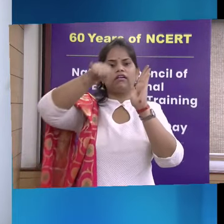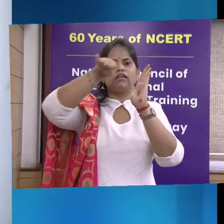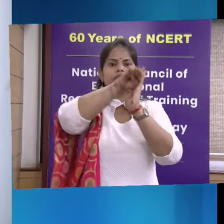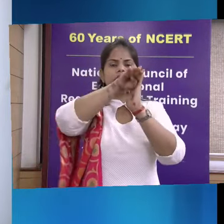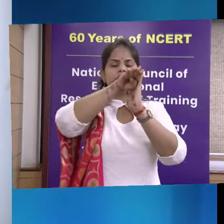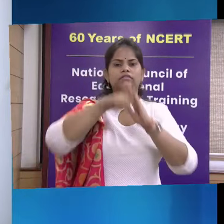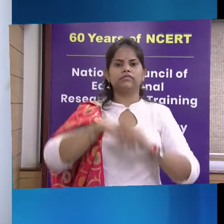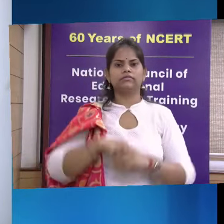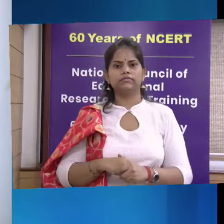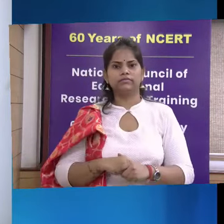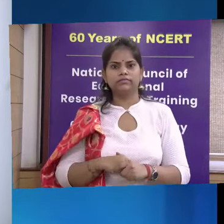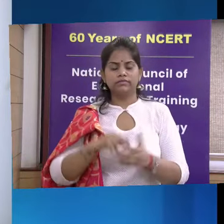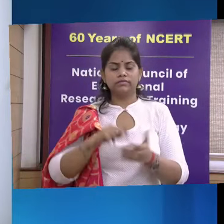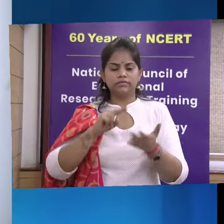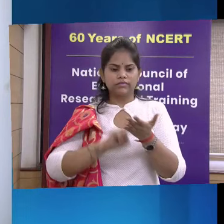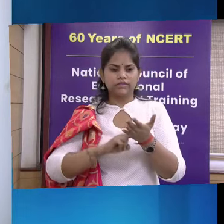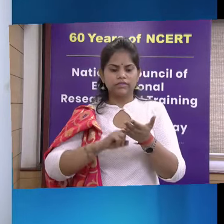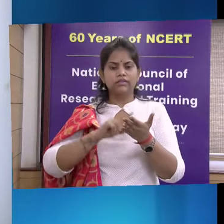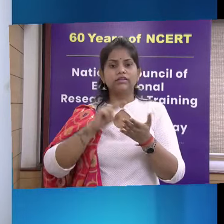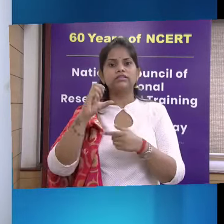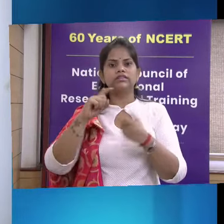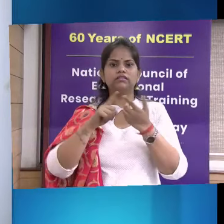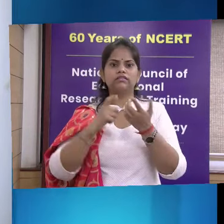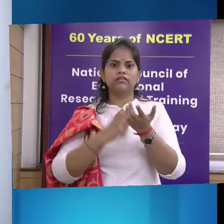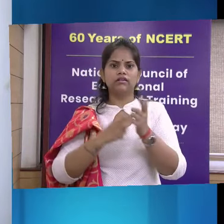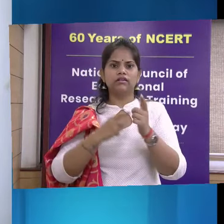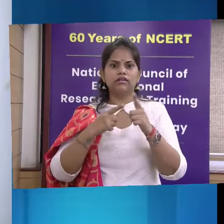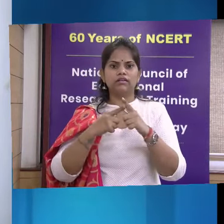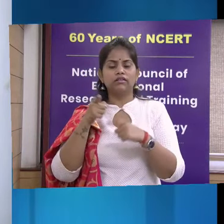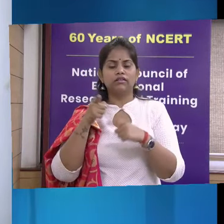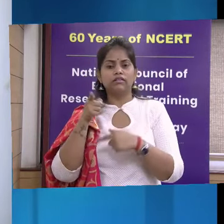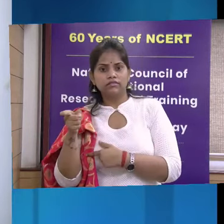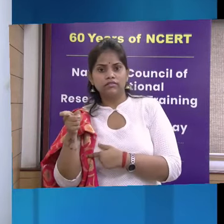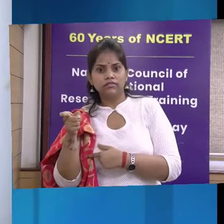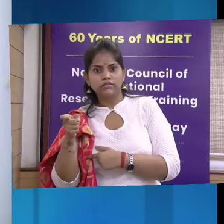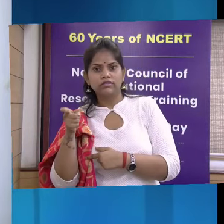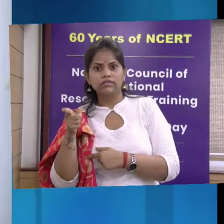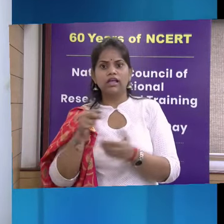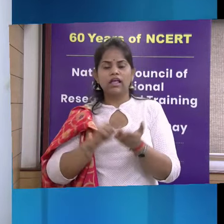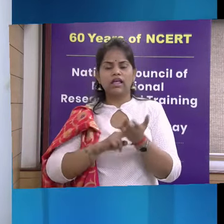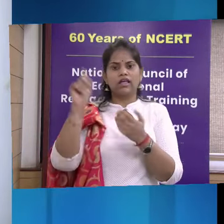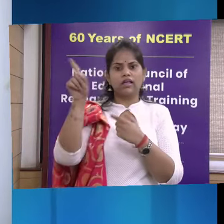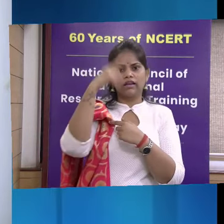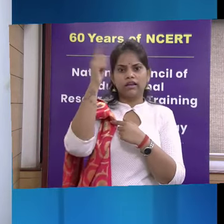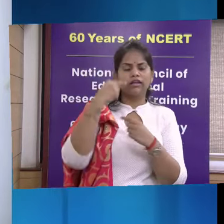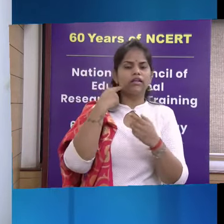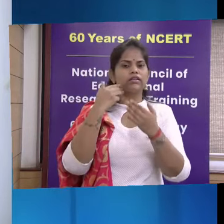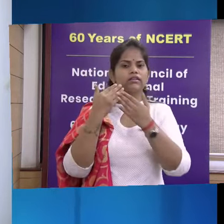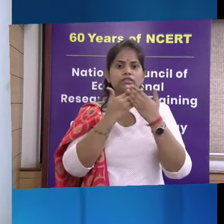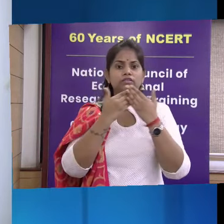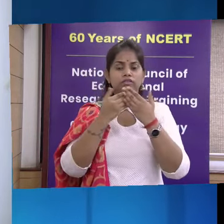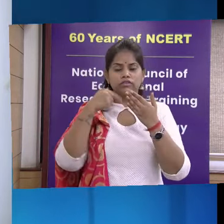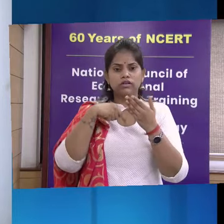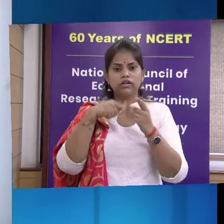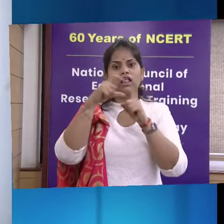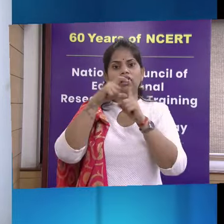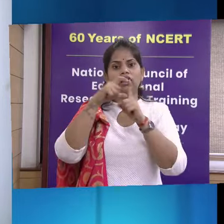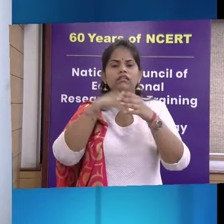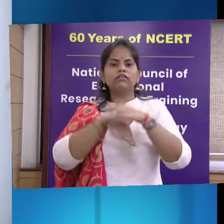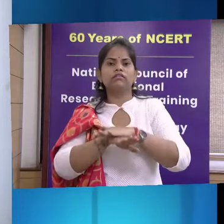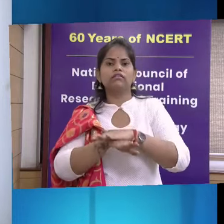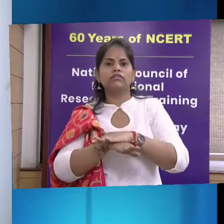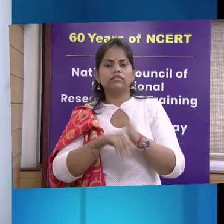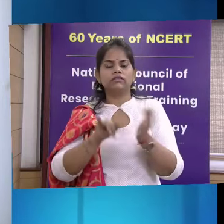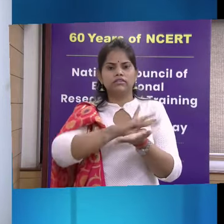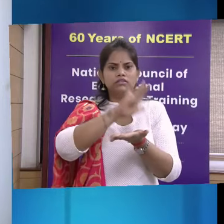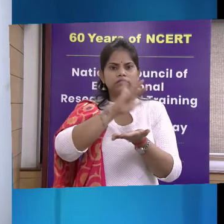NCERT, with its constituent units, namely National Institute of Education, New Delhi, Central Institute